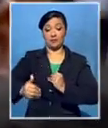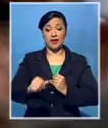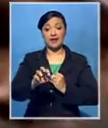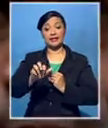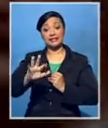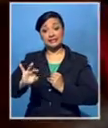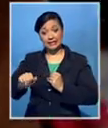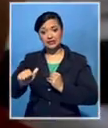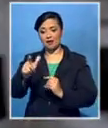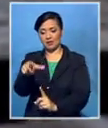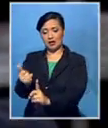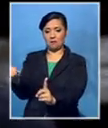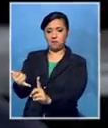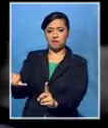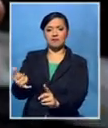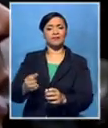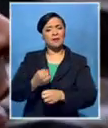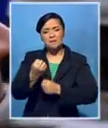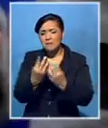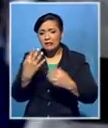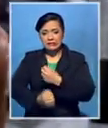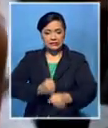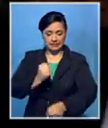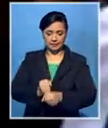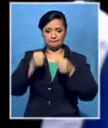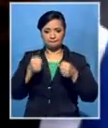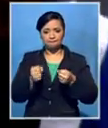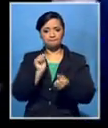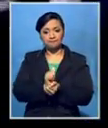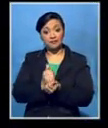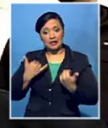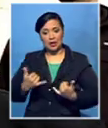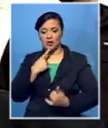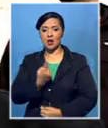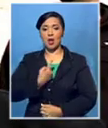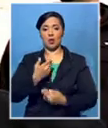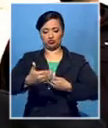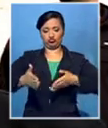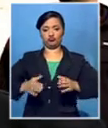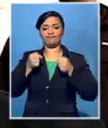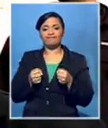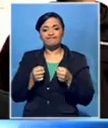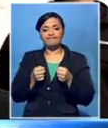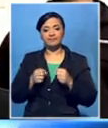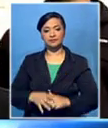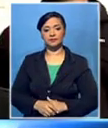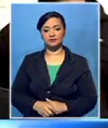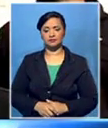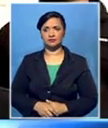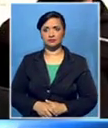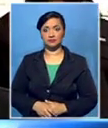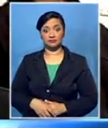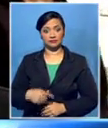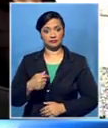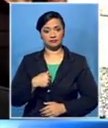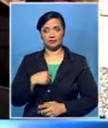1986, Geweld spent years behind bars. He's currently in solitary confinement. I'm amazed how he can